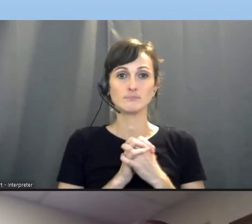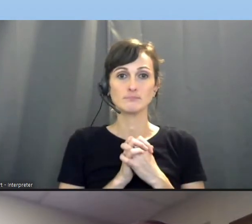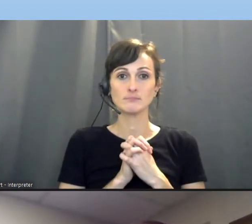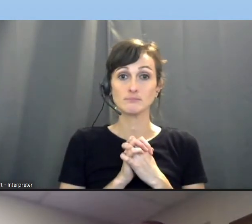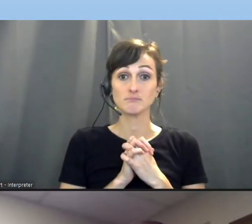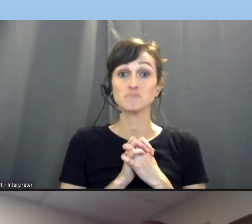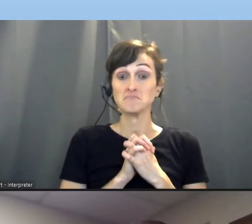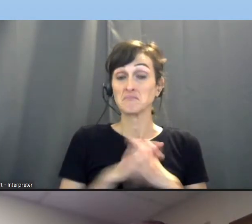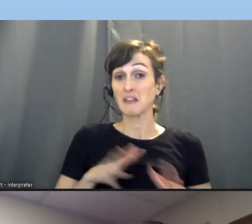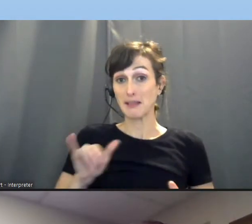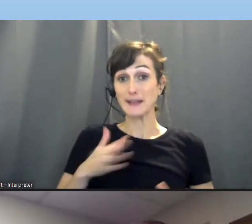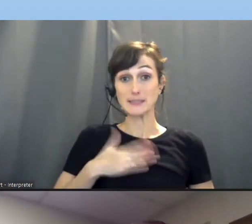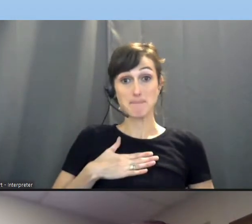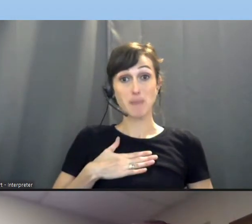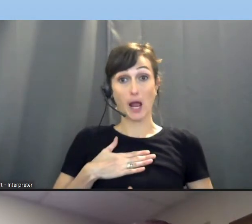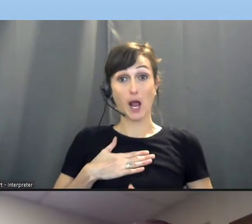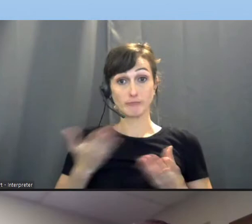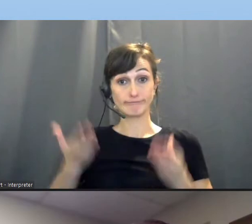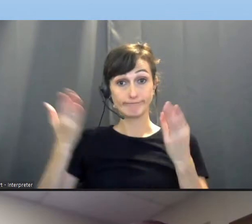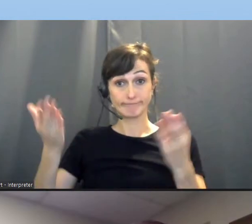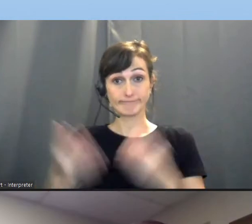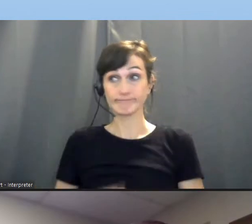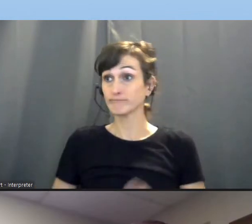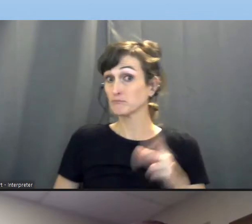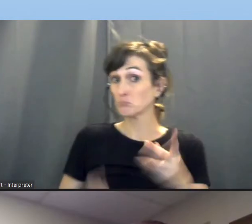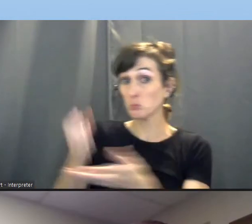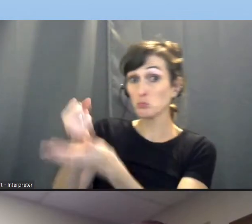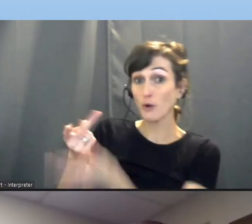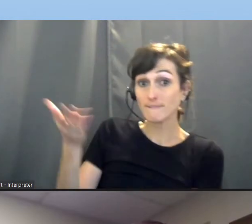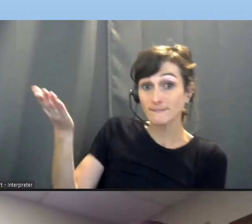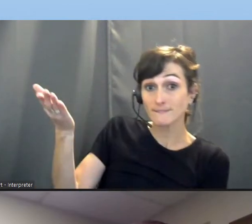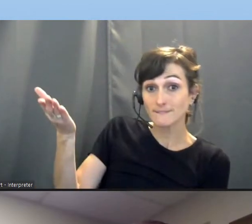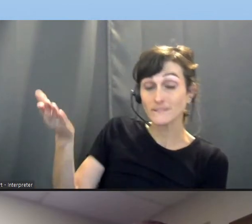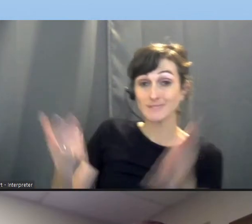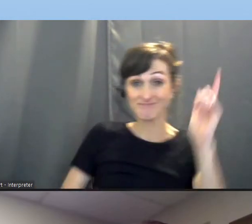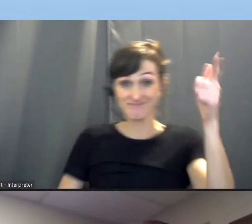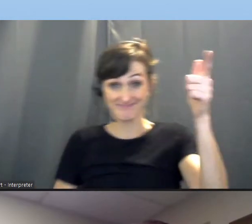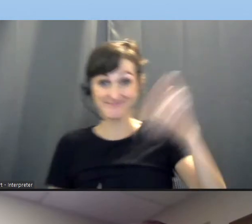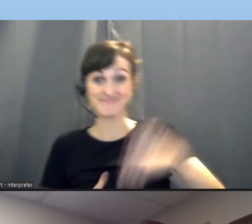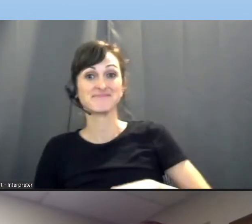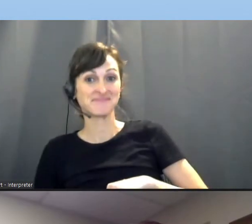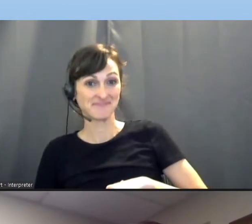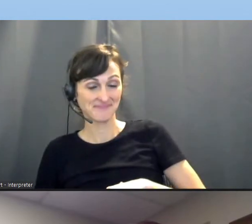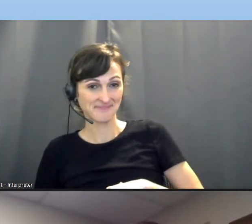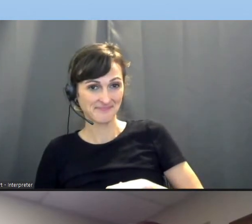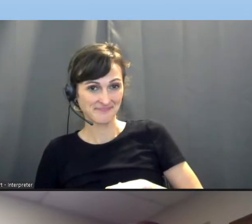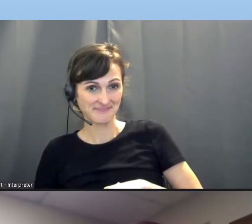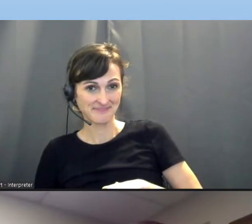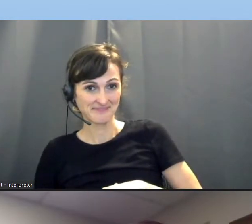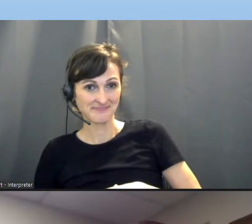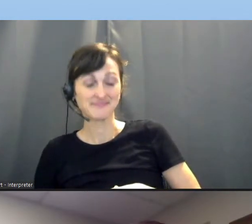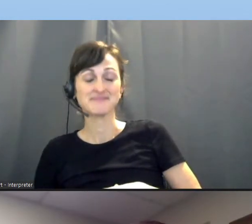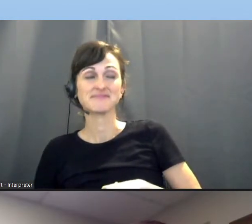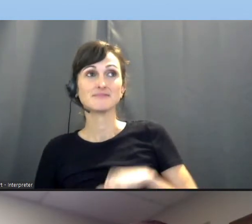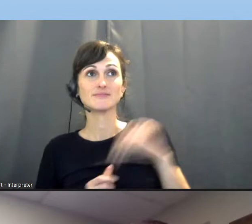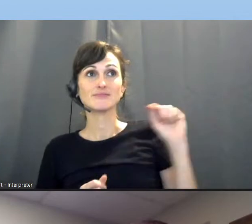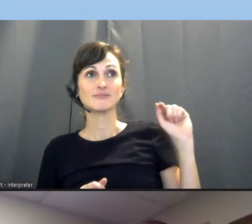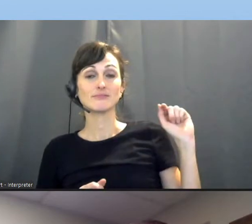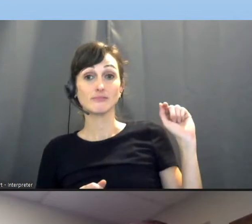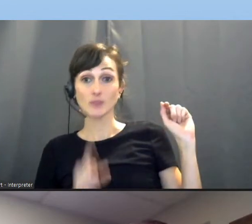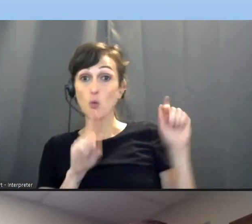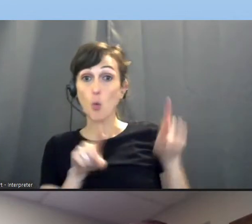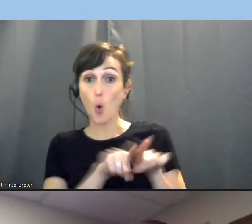would be my motion, Judge. All right, to approve the proposal. Yes. All right. And would you